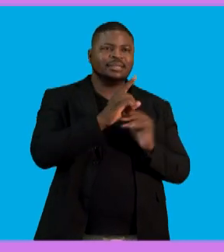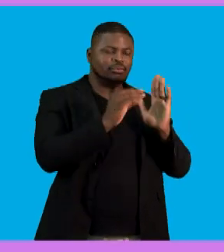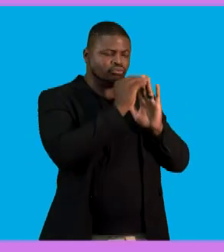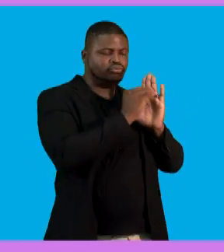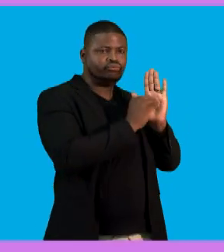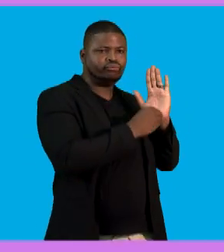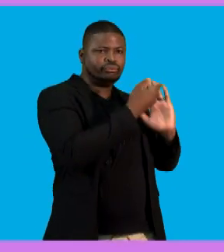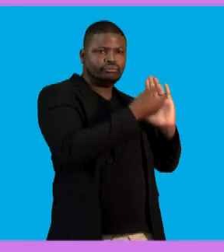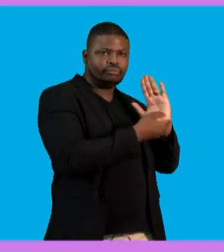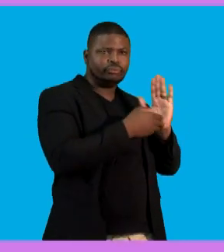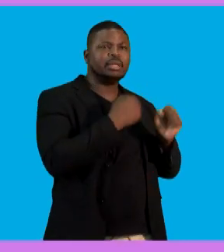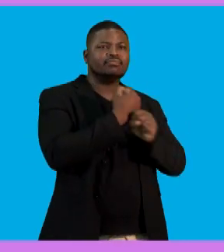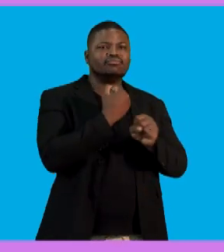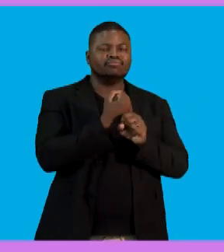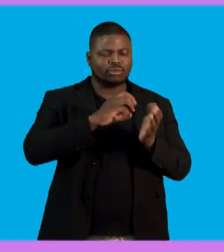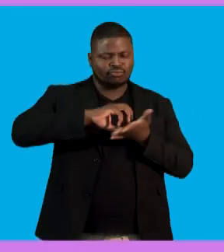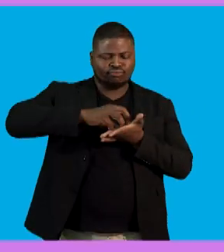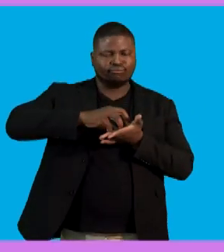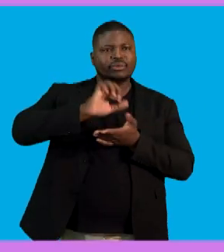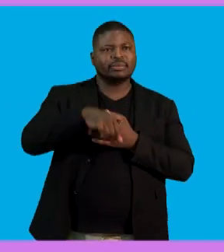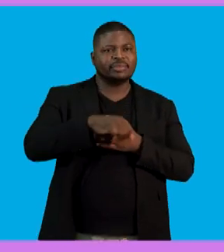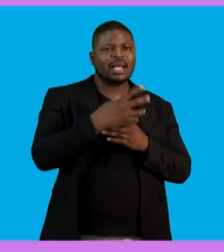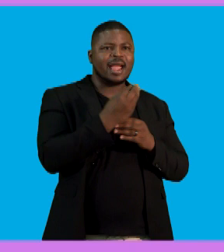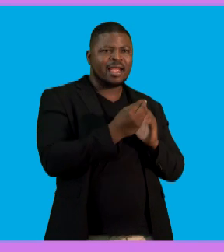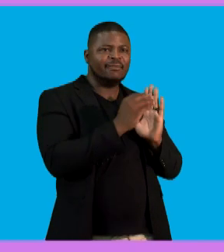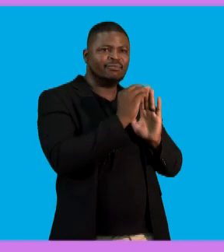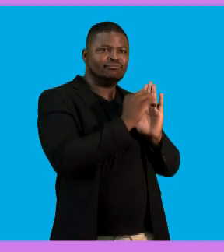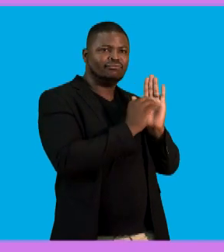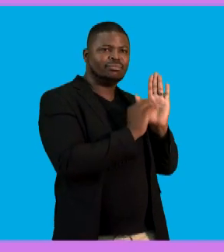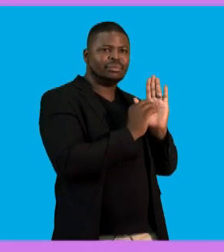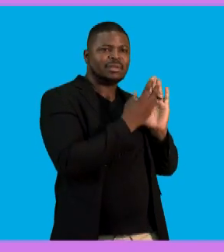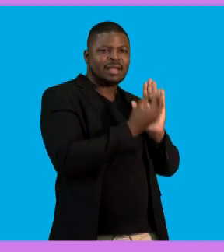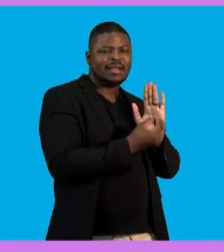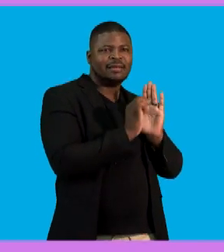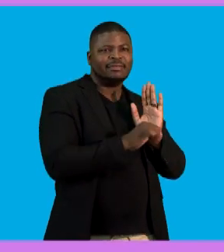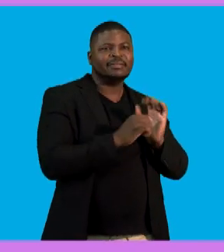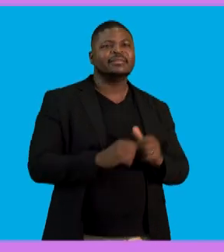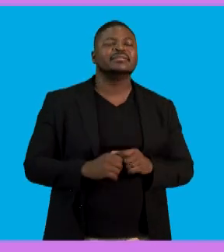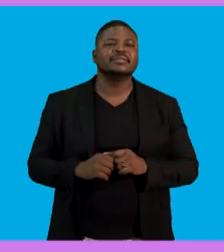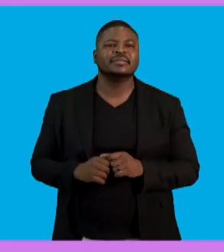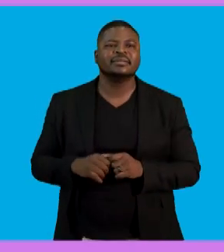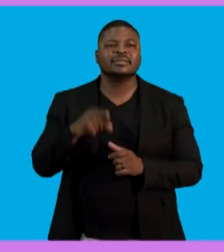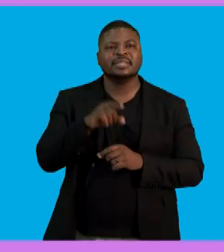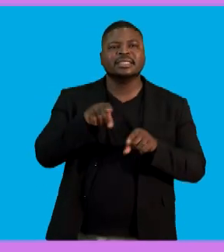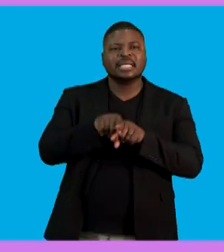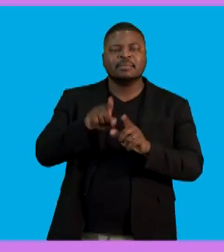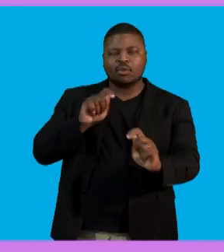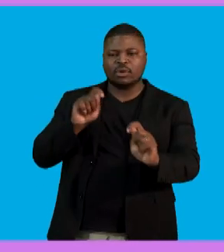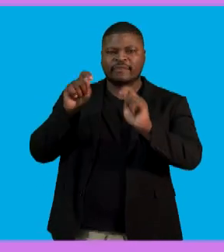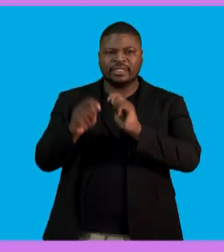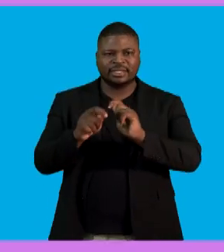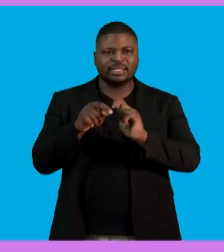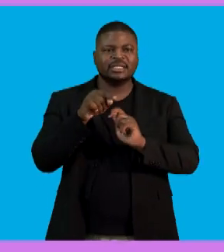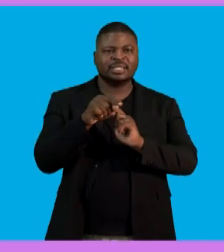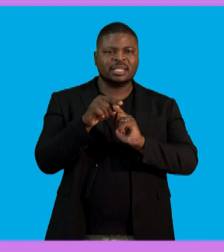for pancakes. It tells us that the recipe can make 8 pancakes. We've got the ingredients required and the quantity of those. We also have our